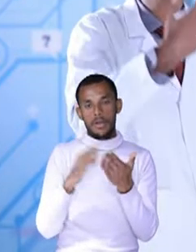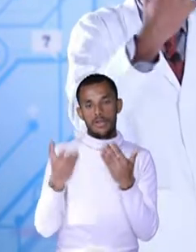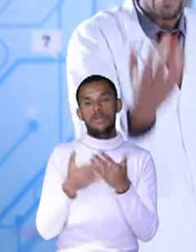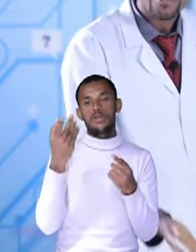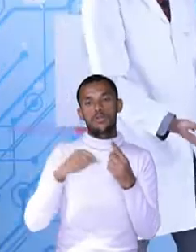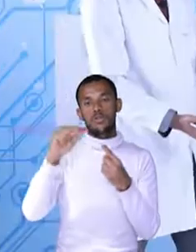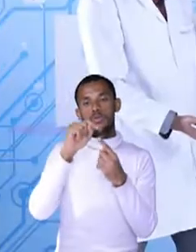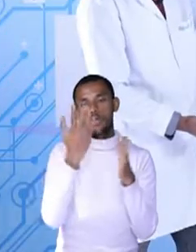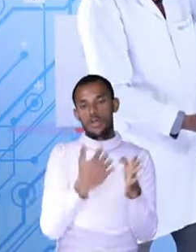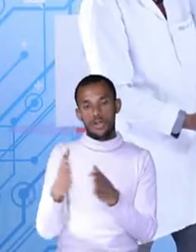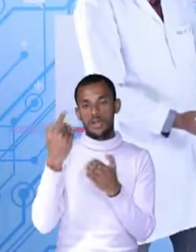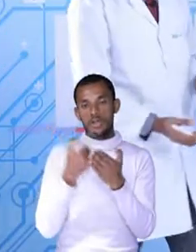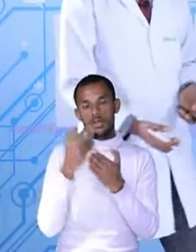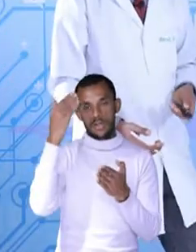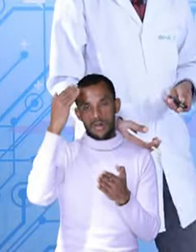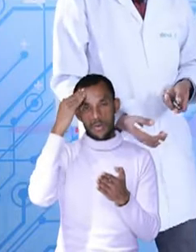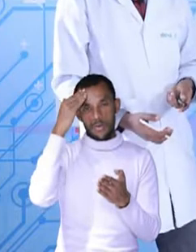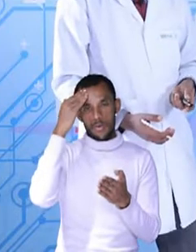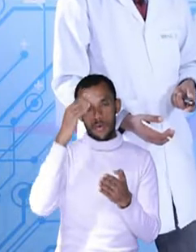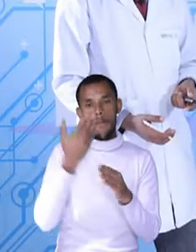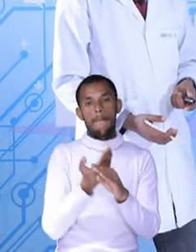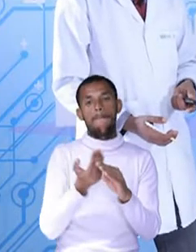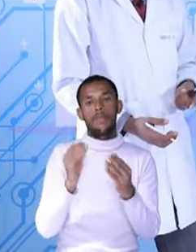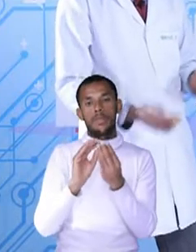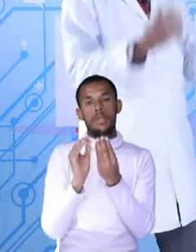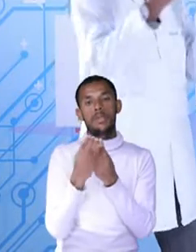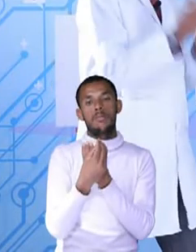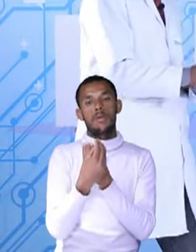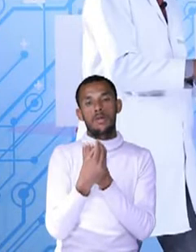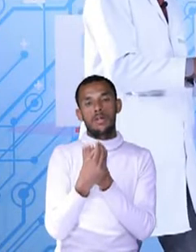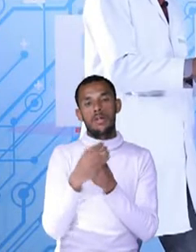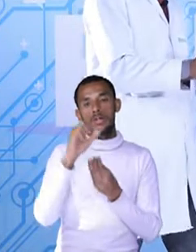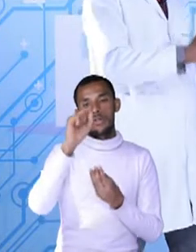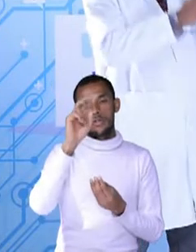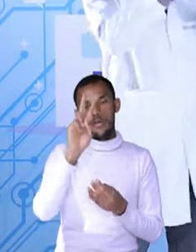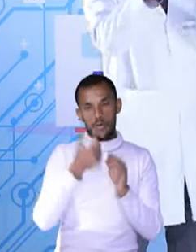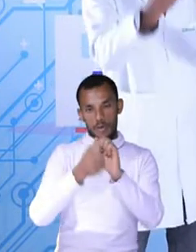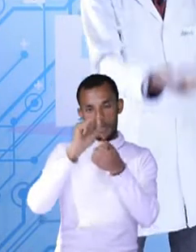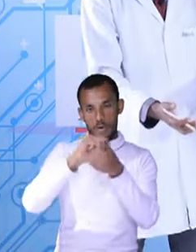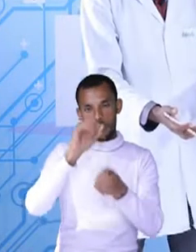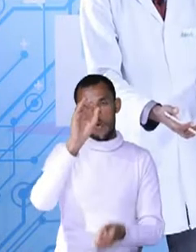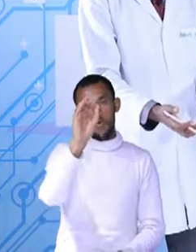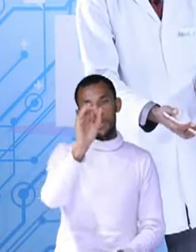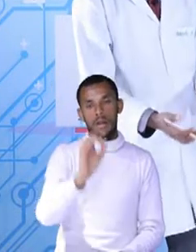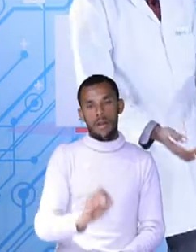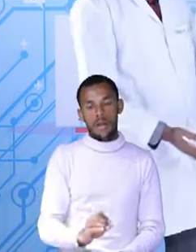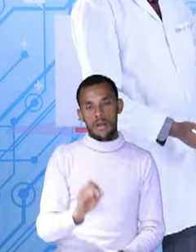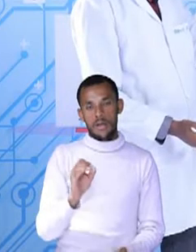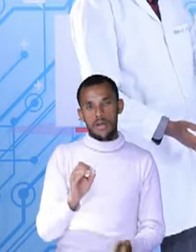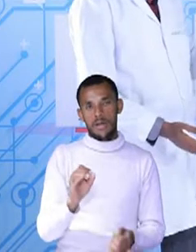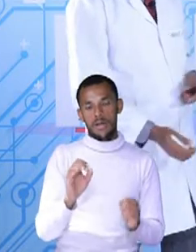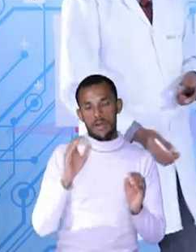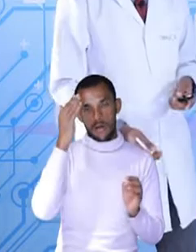to extract. This is known as pre-treatment. Sulfide converted into oxide is